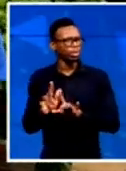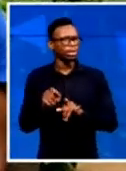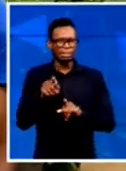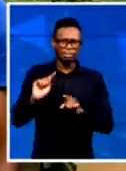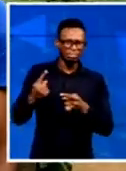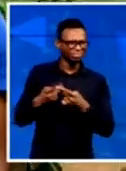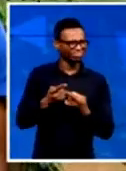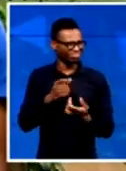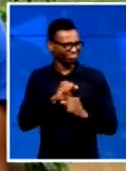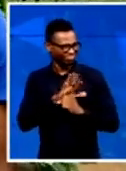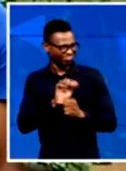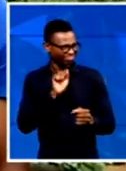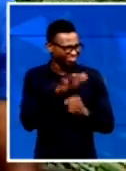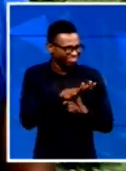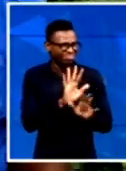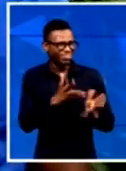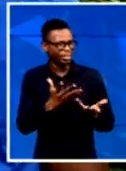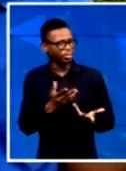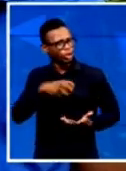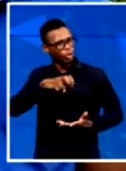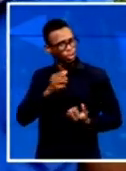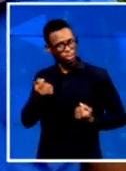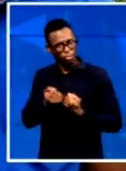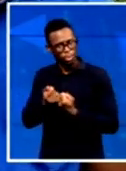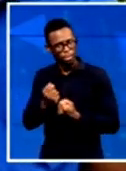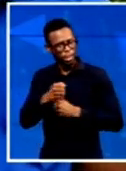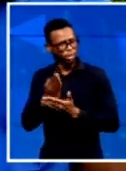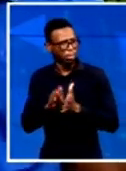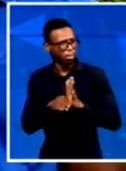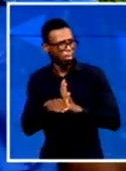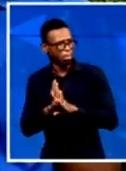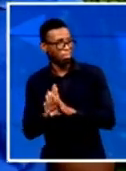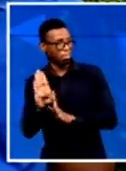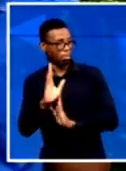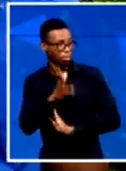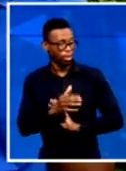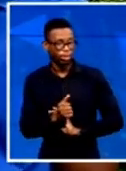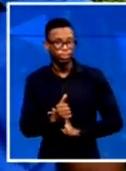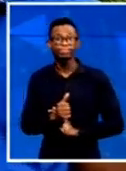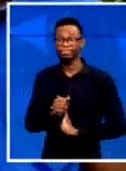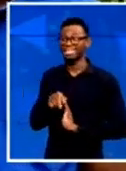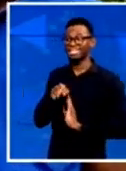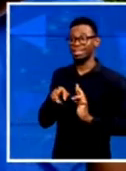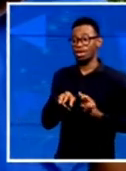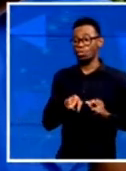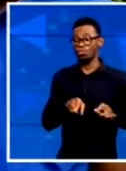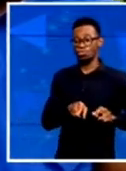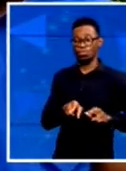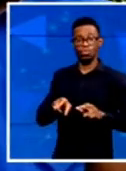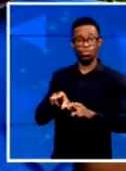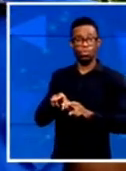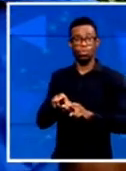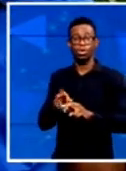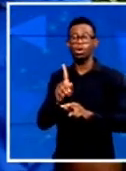area. Yes, so basically launching this route gives people, because basically when people come down to the South Coast, they come down